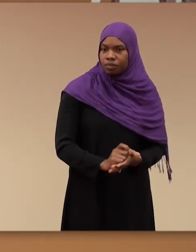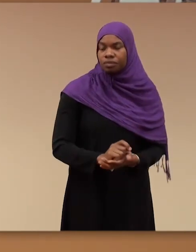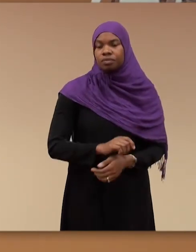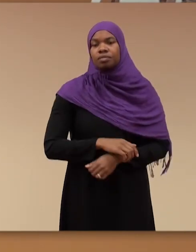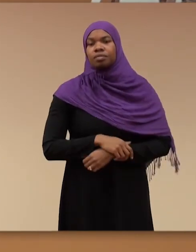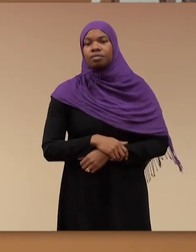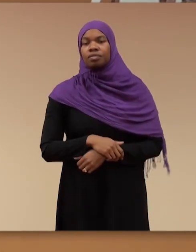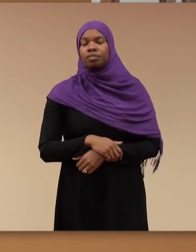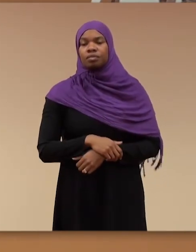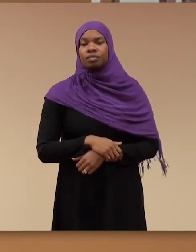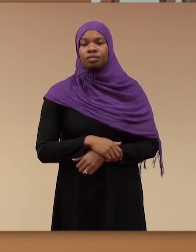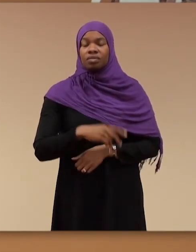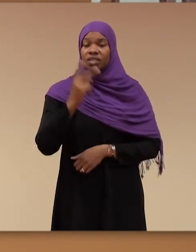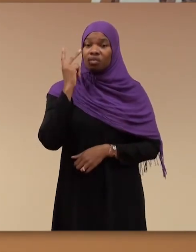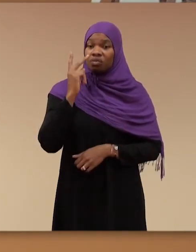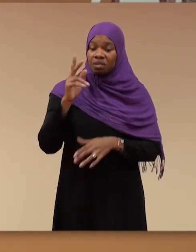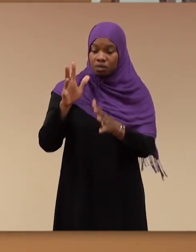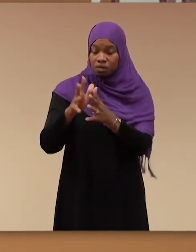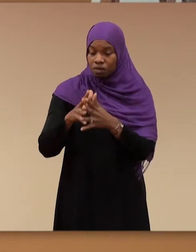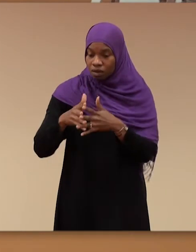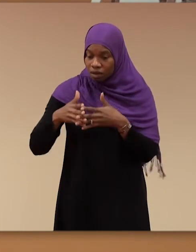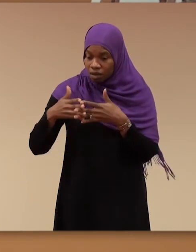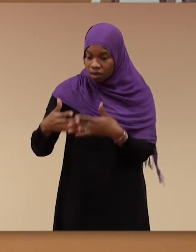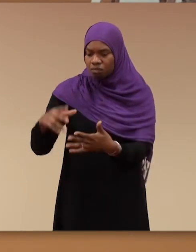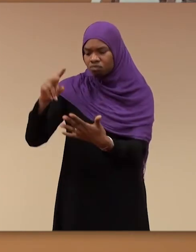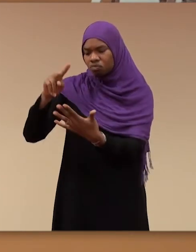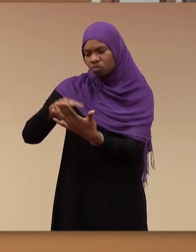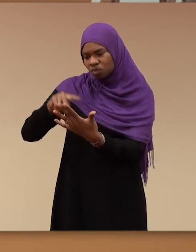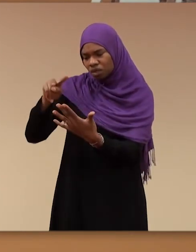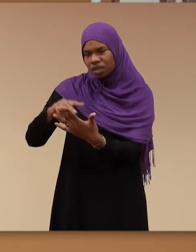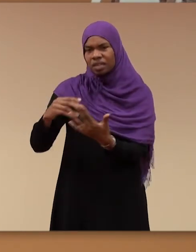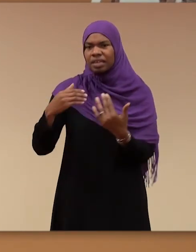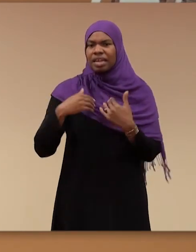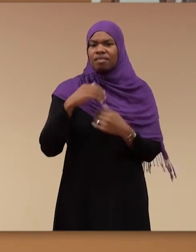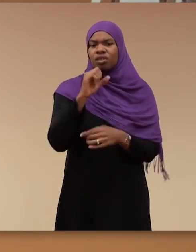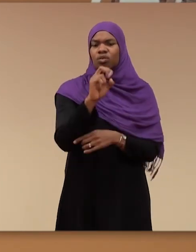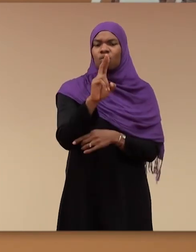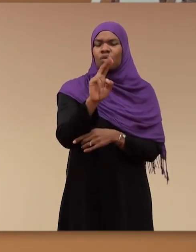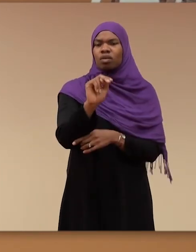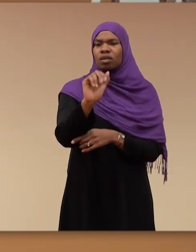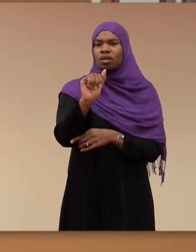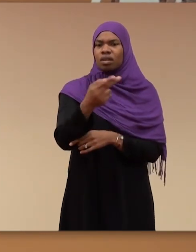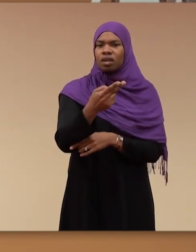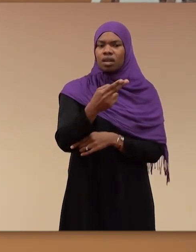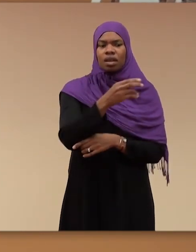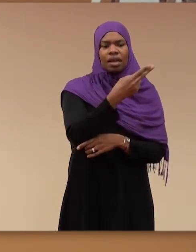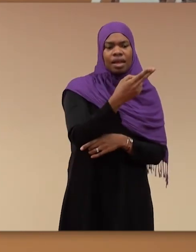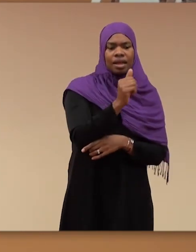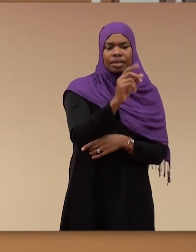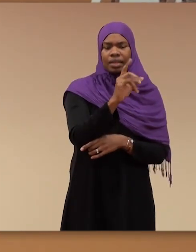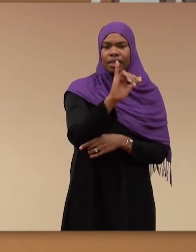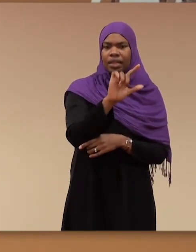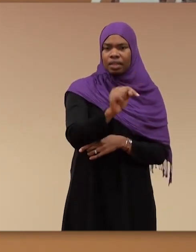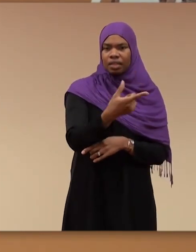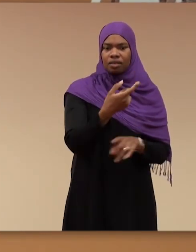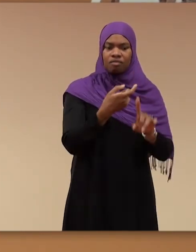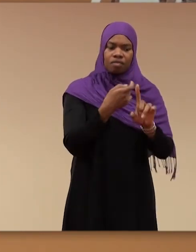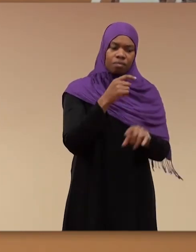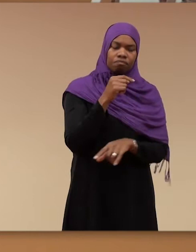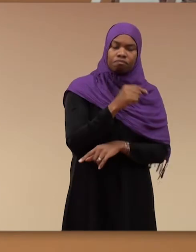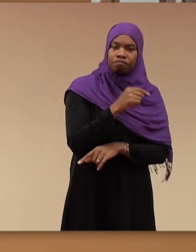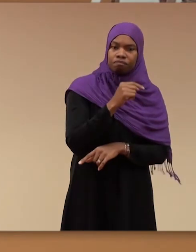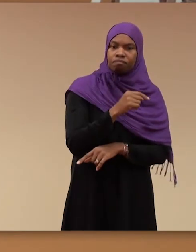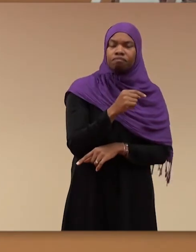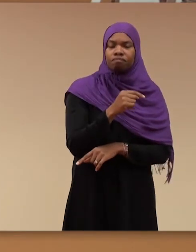course, you read the Quran, you read the Sunnah, the Hadith of the Prophet Muhammad sallallahu alaihi wasallam, you find many